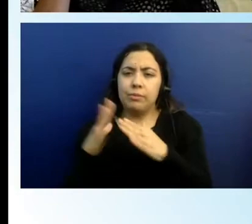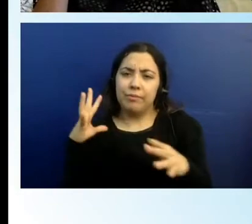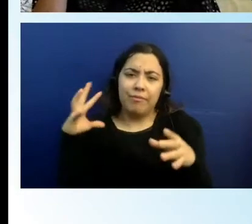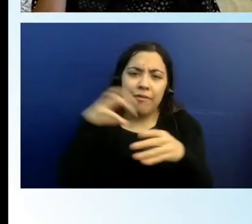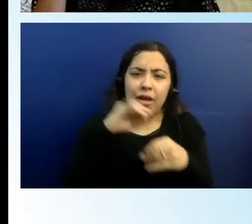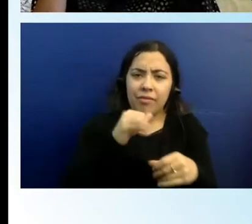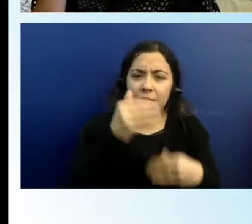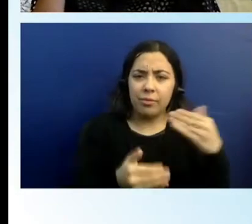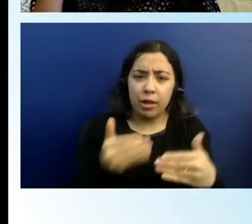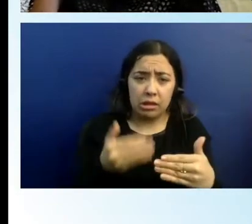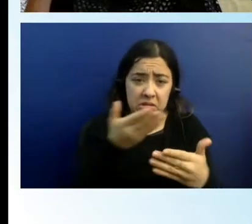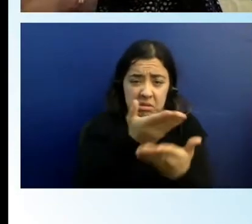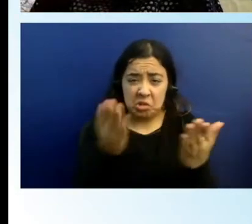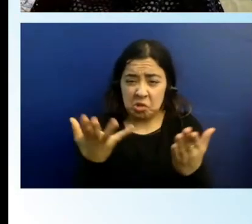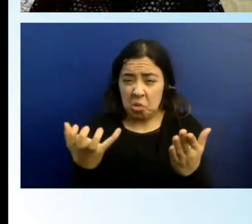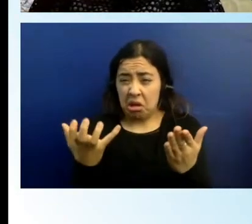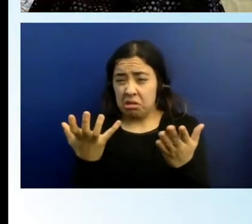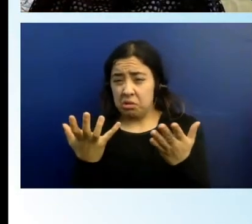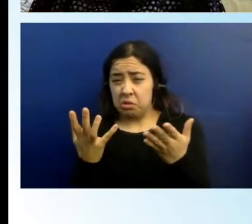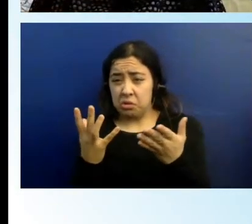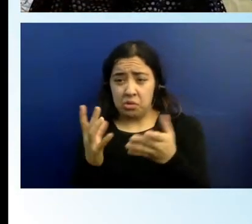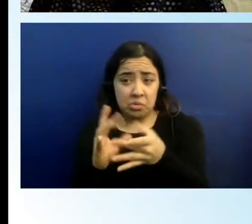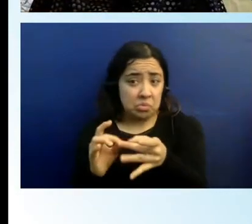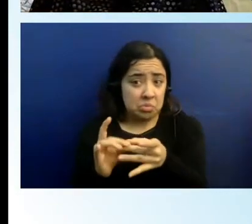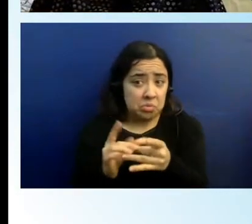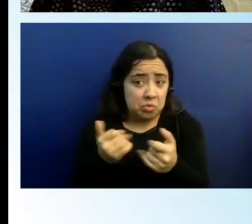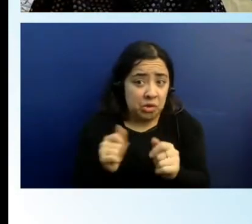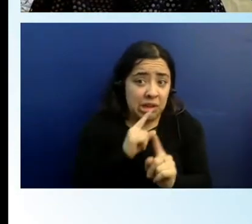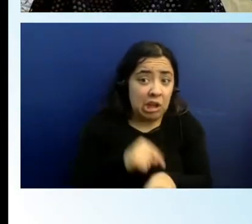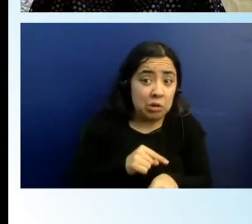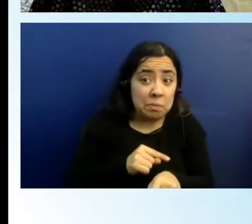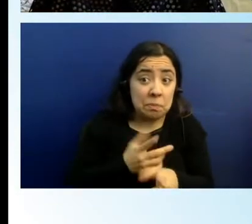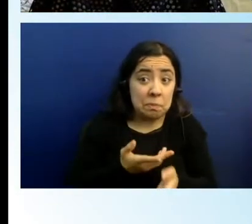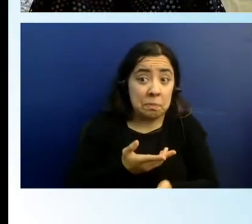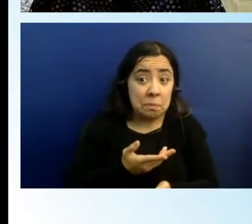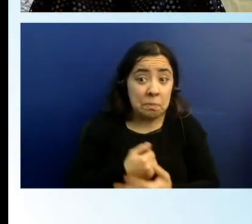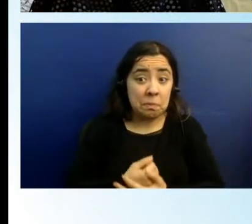Anyone want to take a stab?